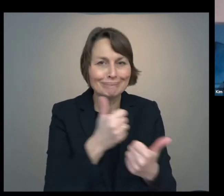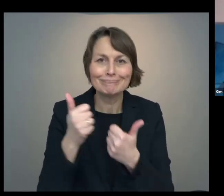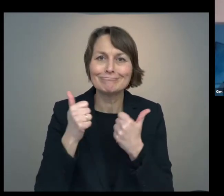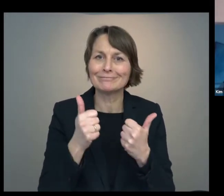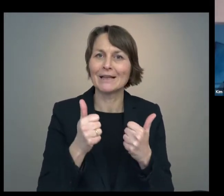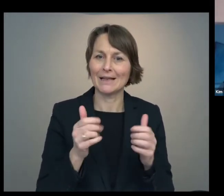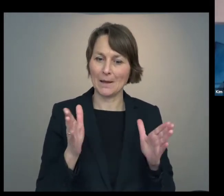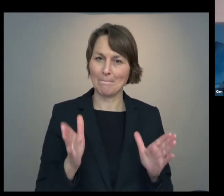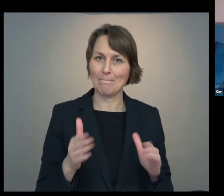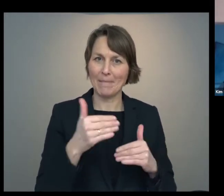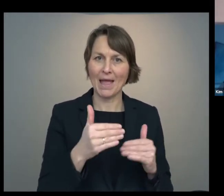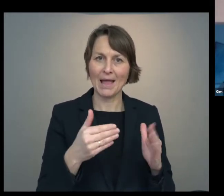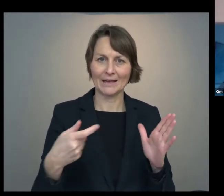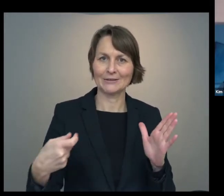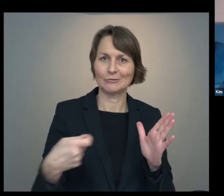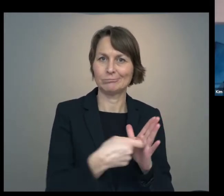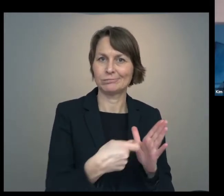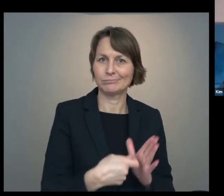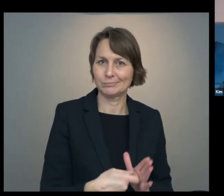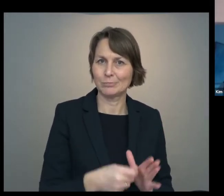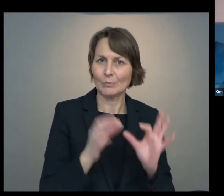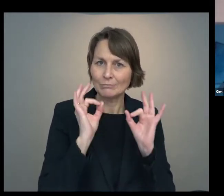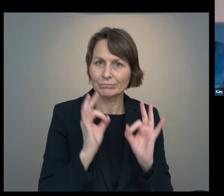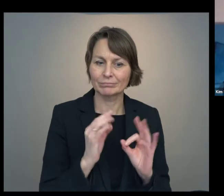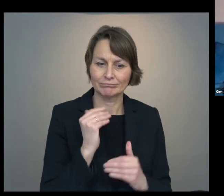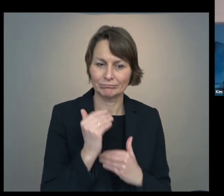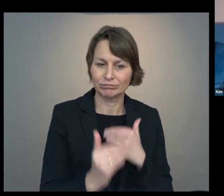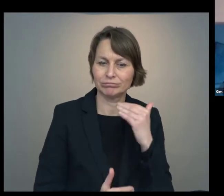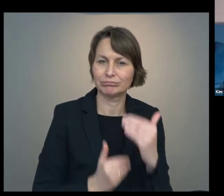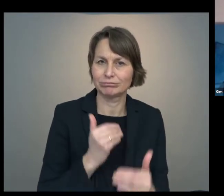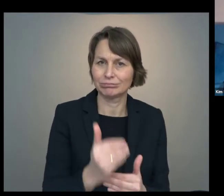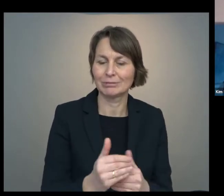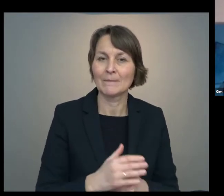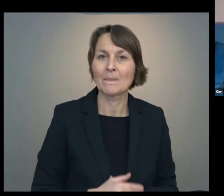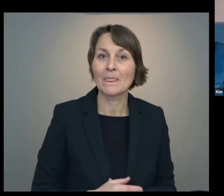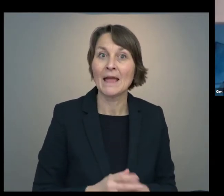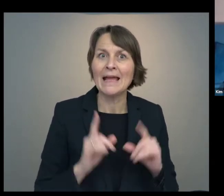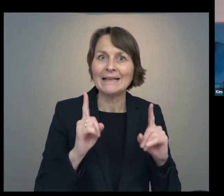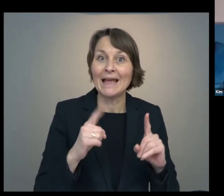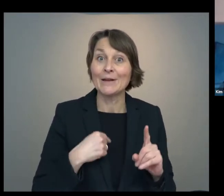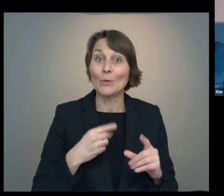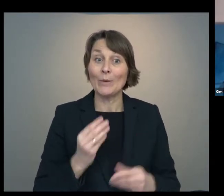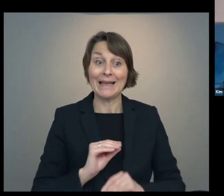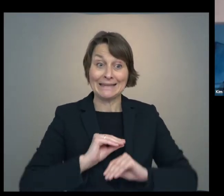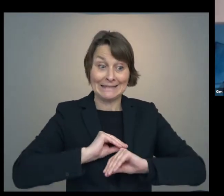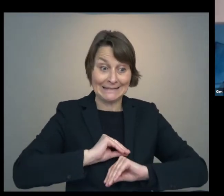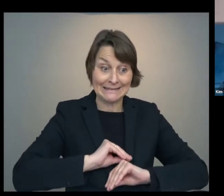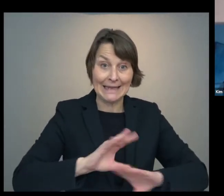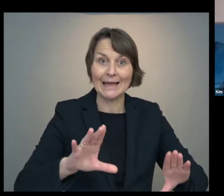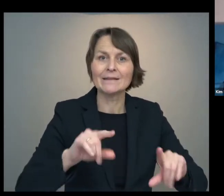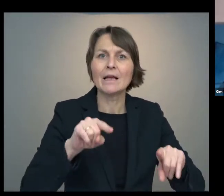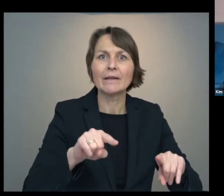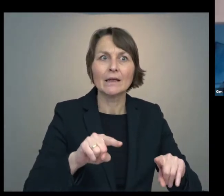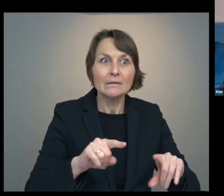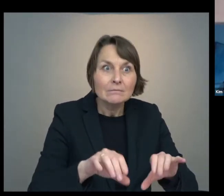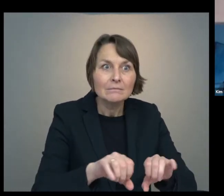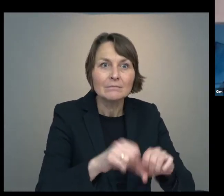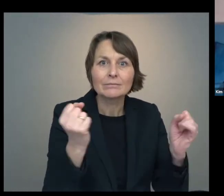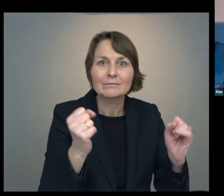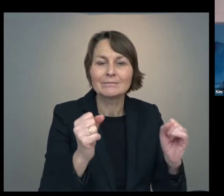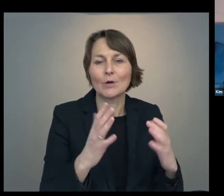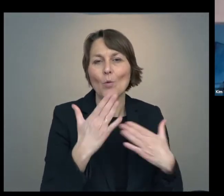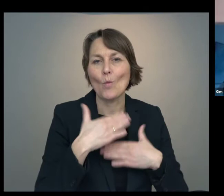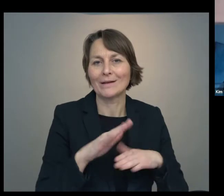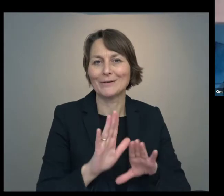cool, and a great way to make sure that the packages are continuing to work. and of course that our stuff doesn't break anything that we don't intend